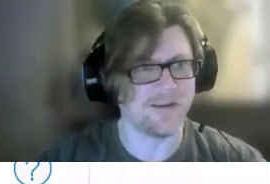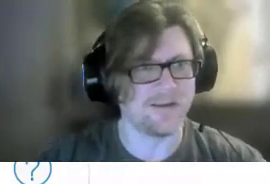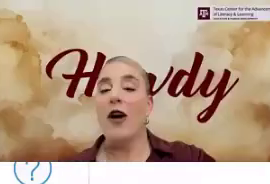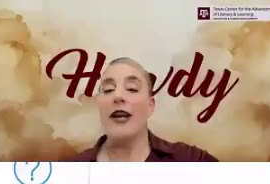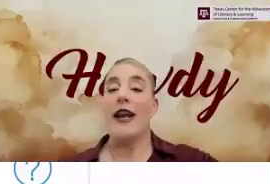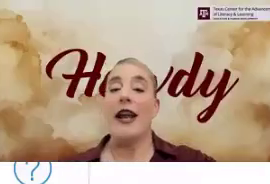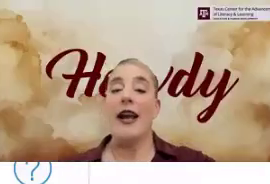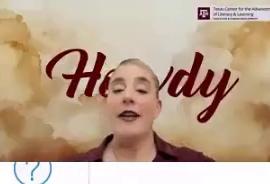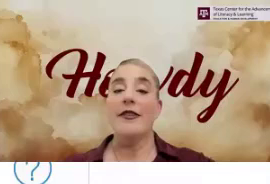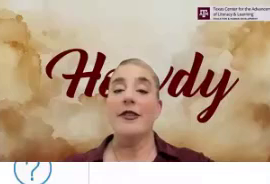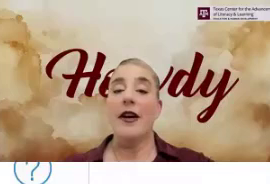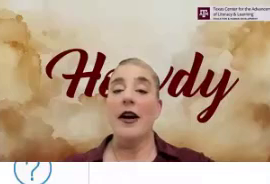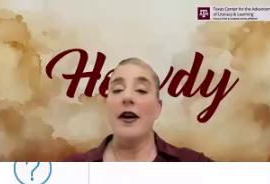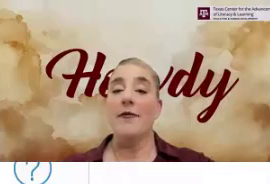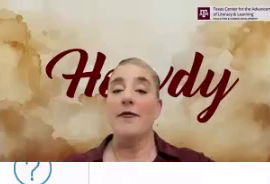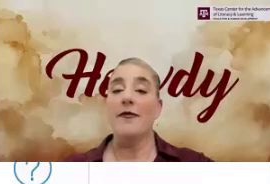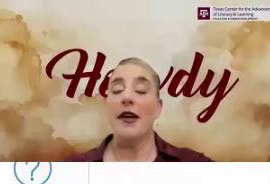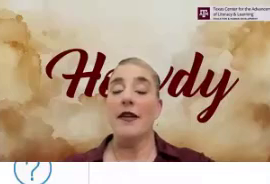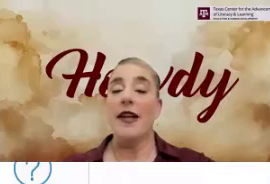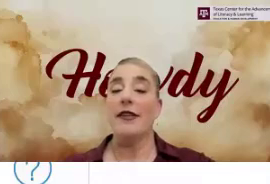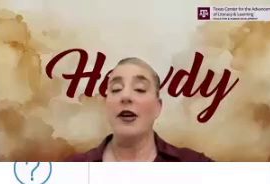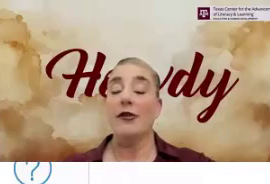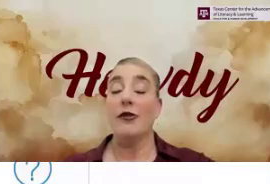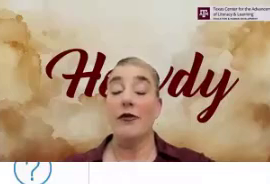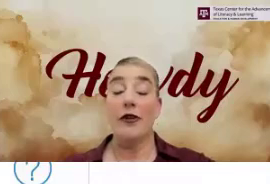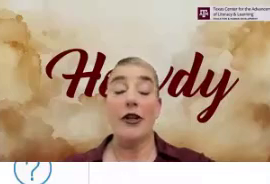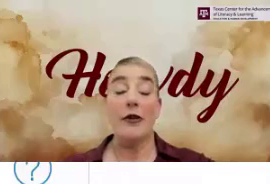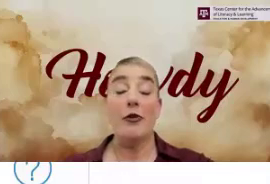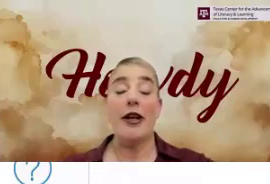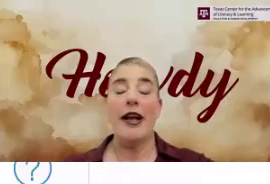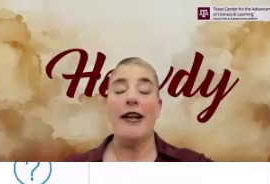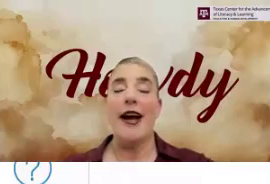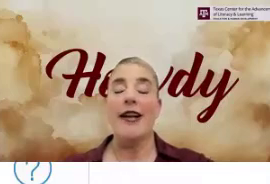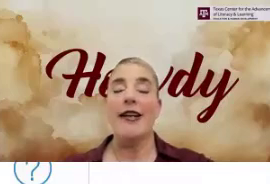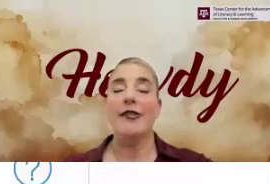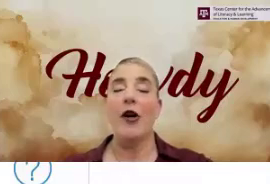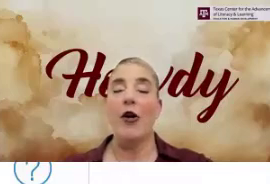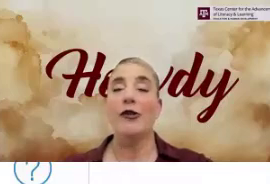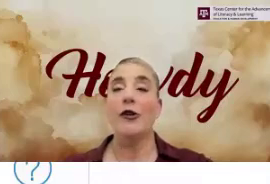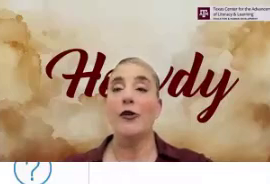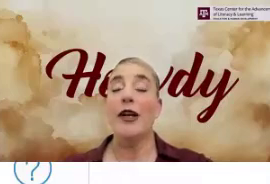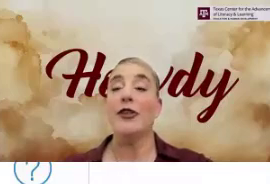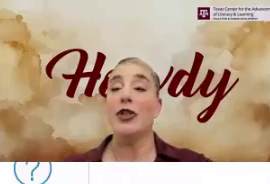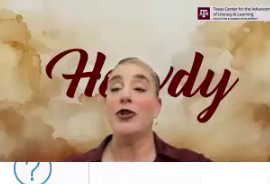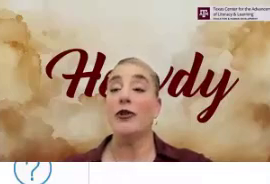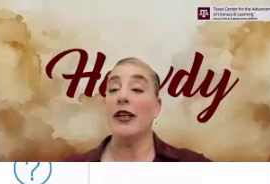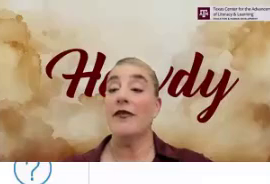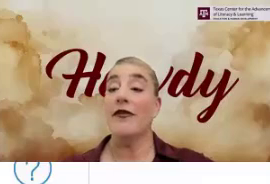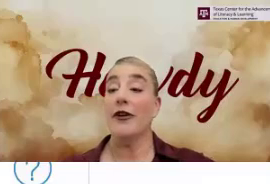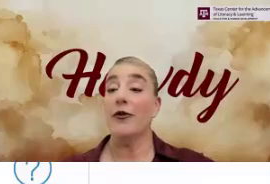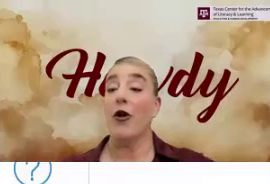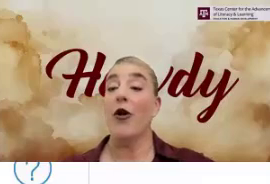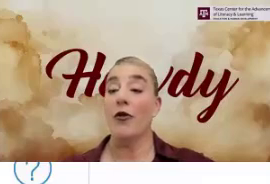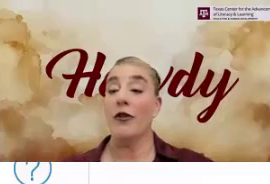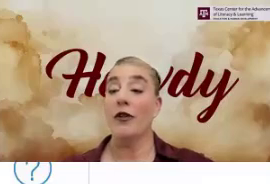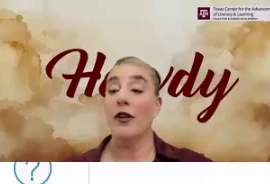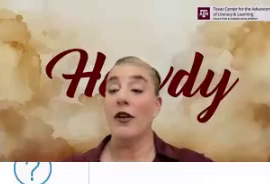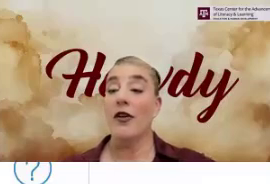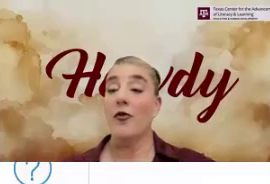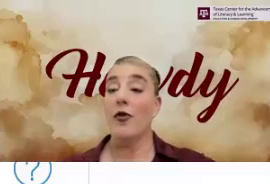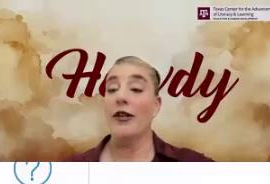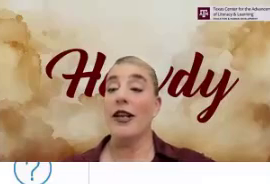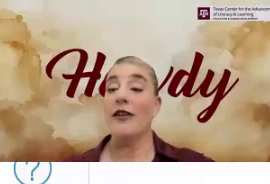tedious. Right. And that's also a very good point. And that is also, it's usually very